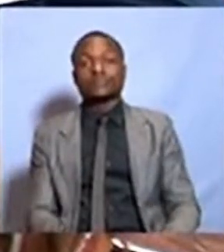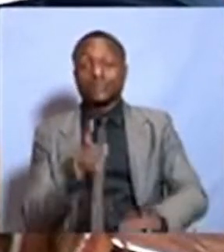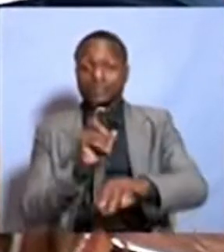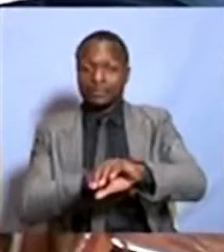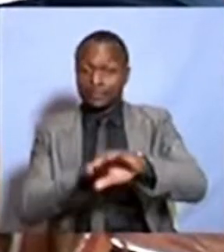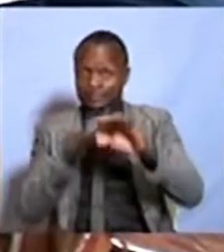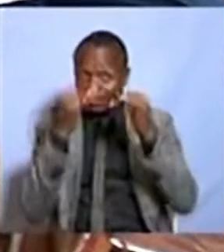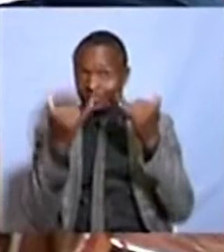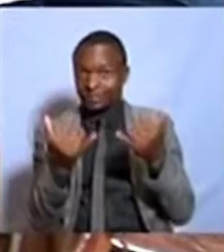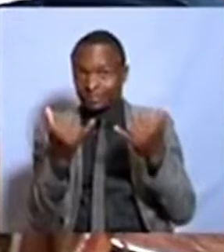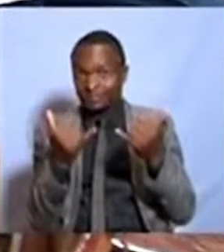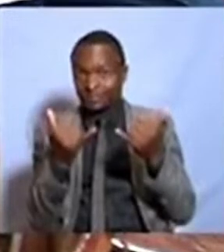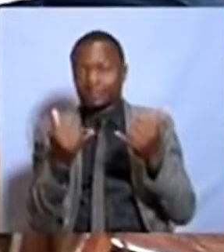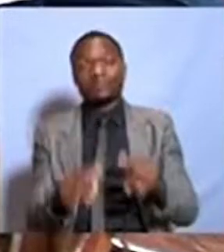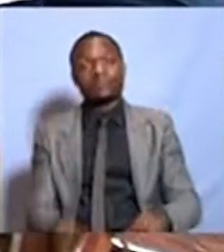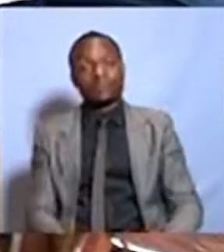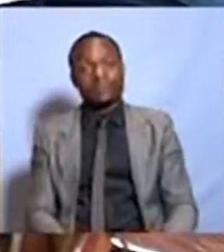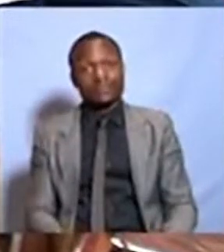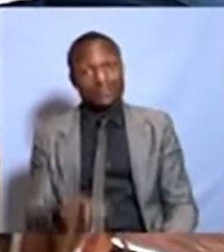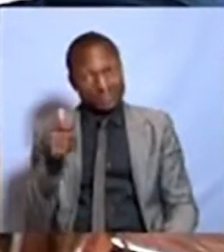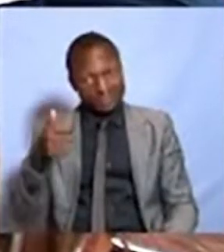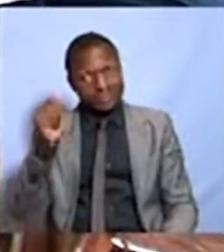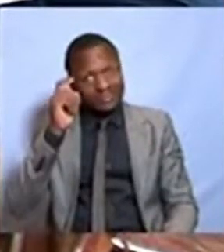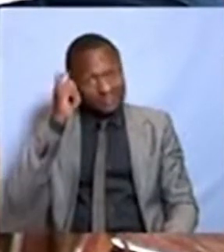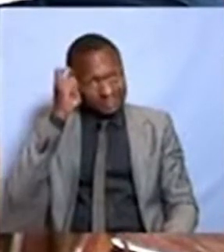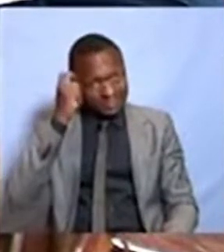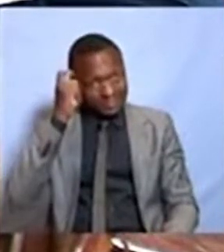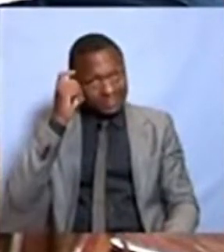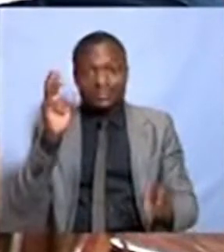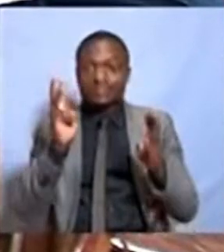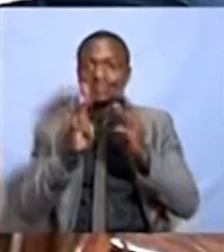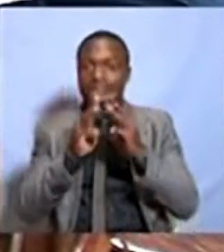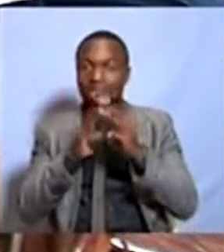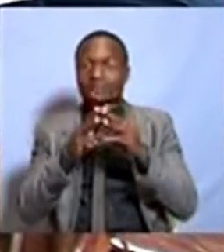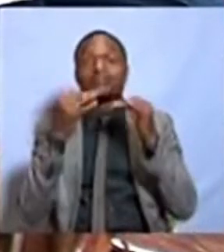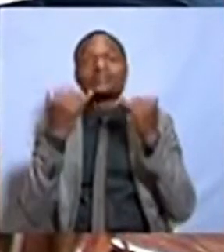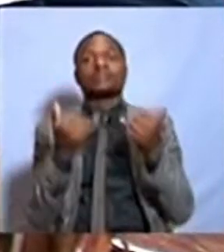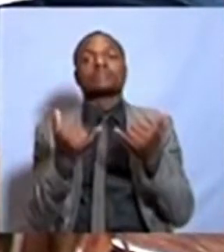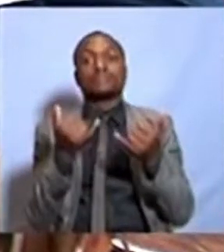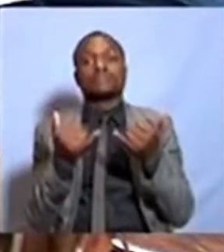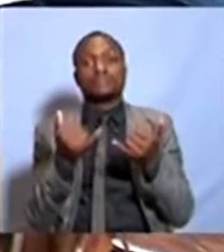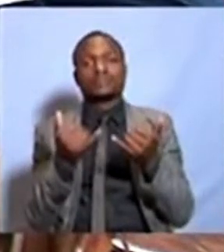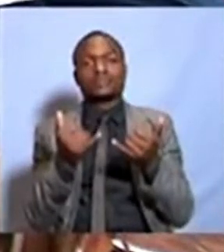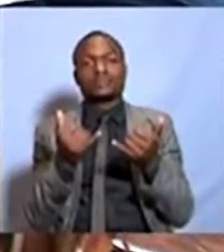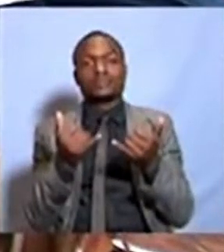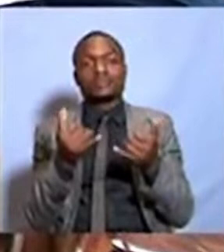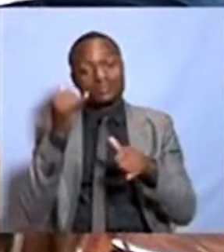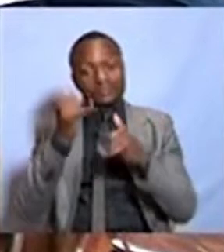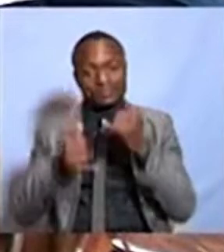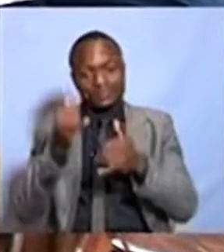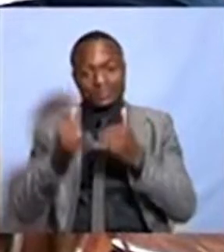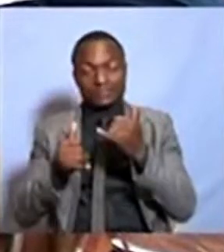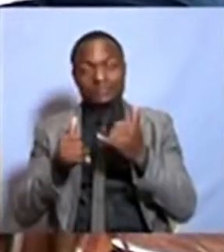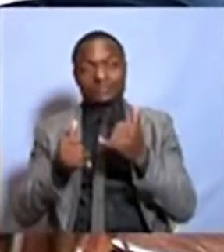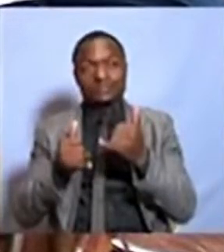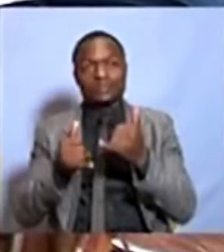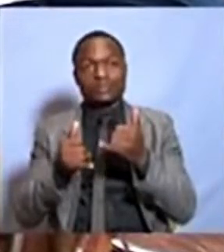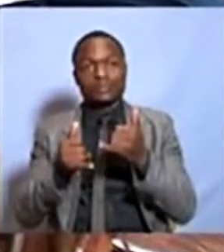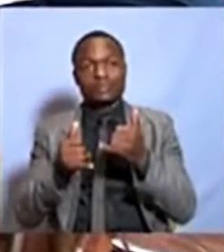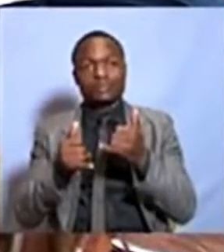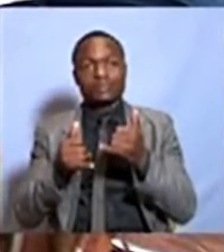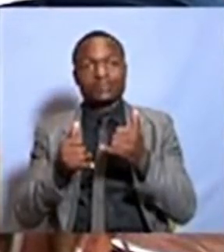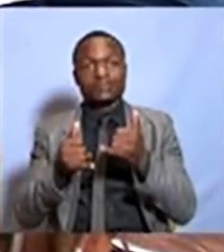juncture, I think the meeting is now finished. It has